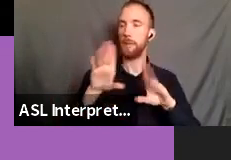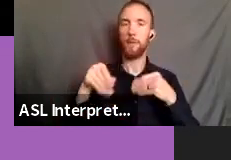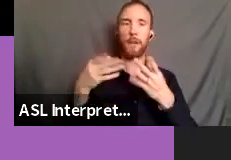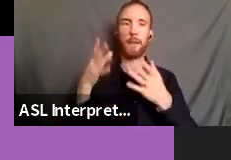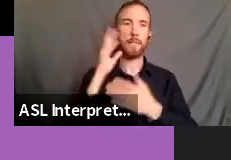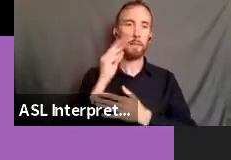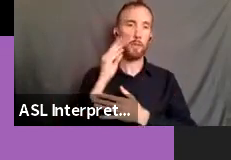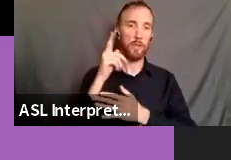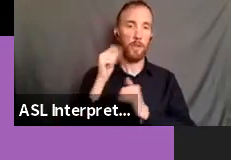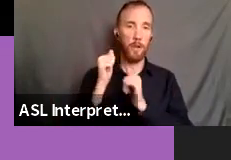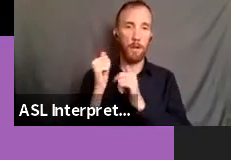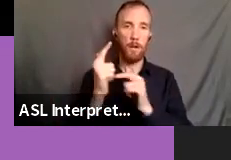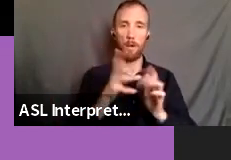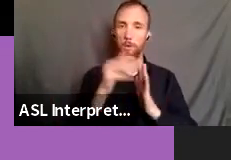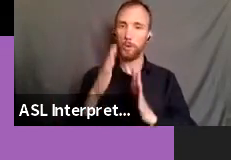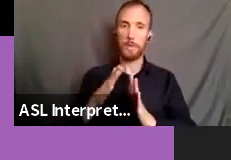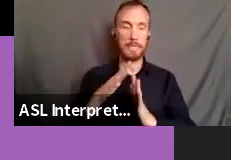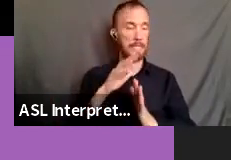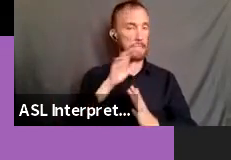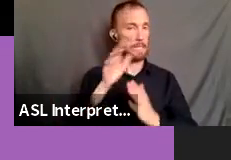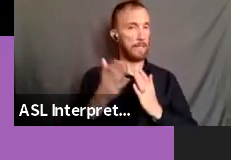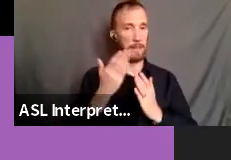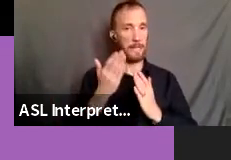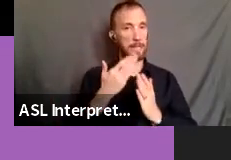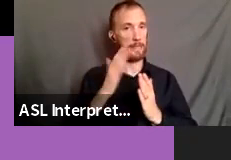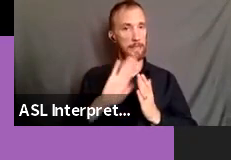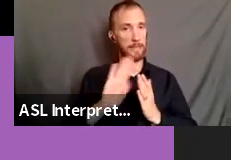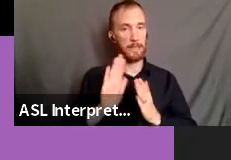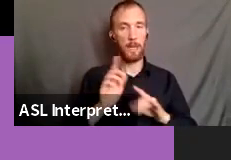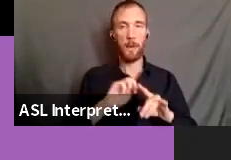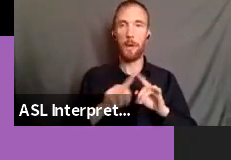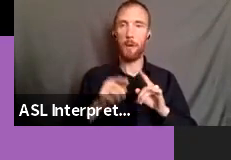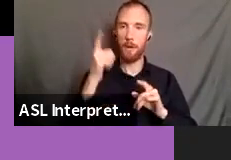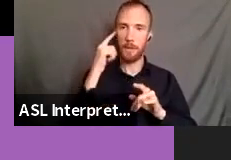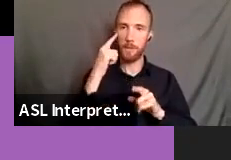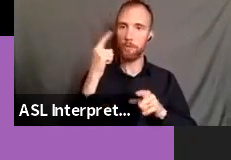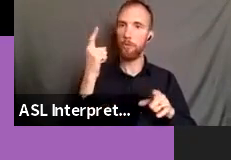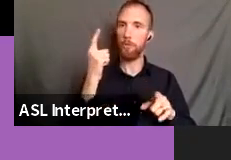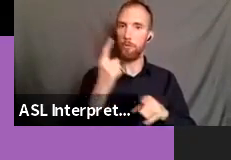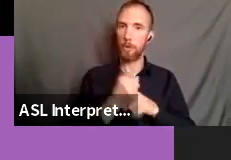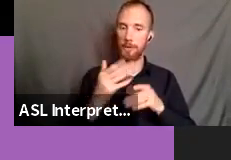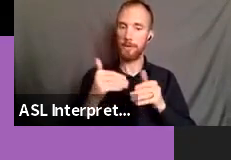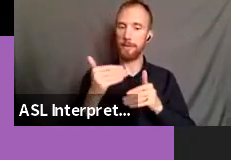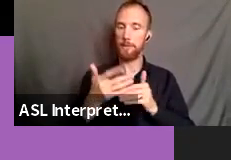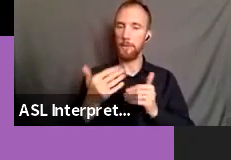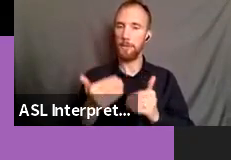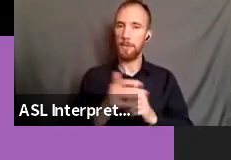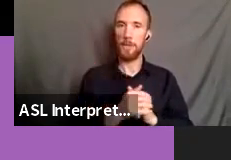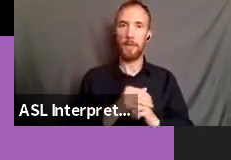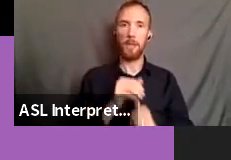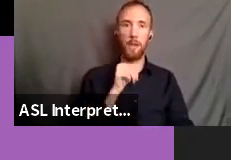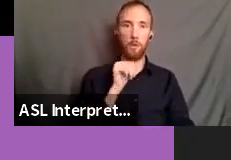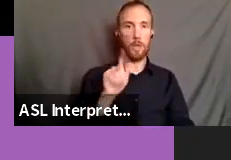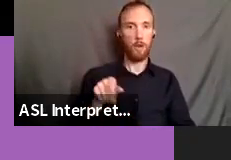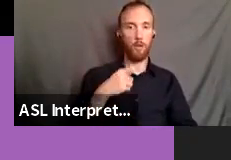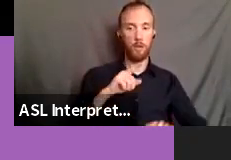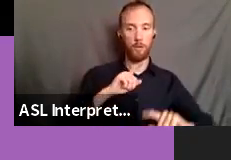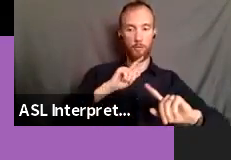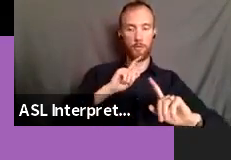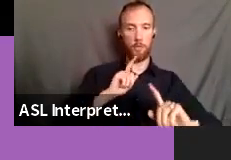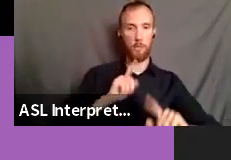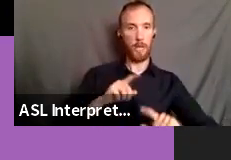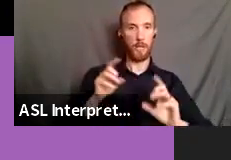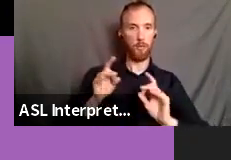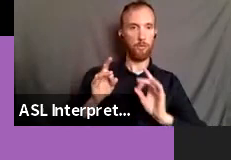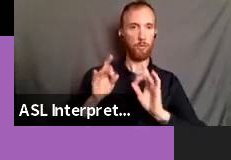easy task but it is the right north star to set we are no longer only responding to a crisis